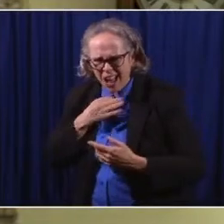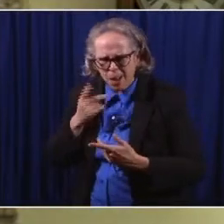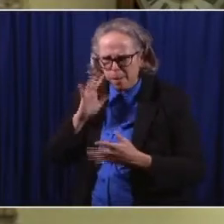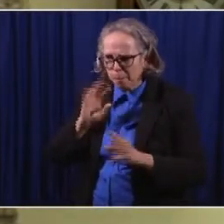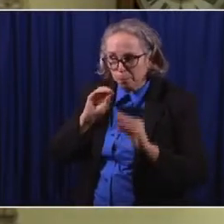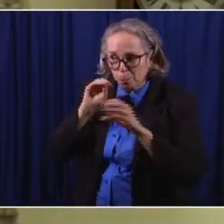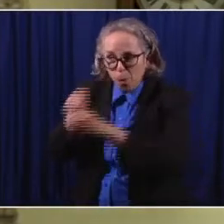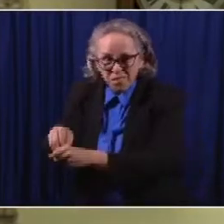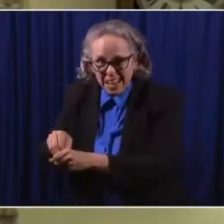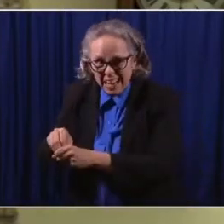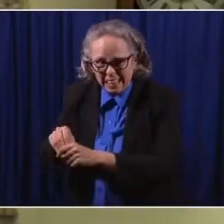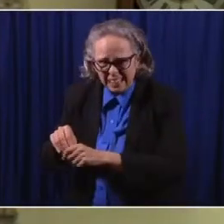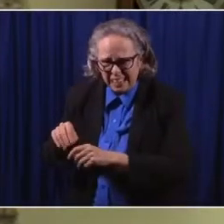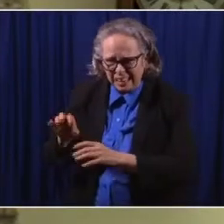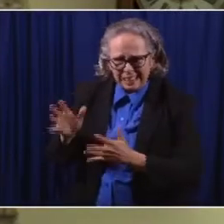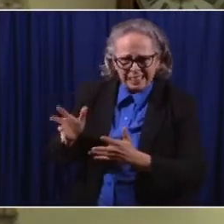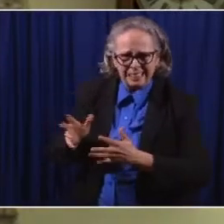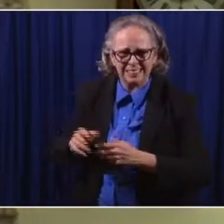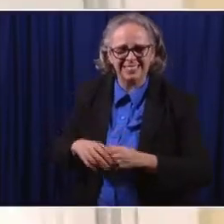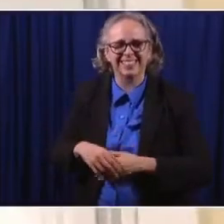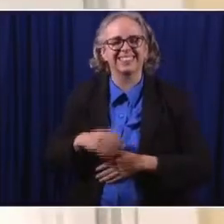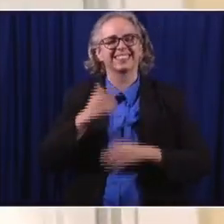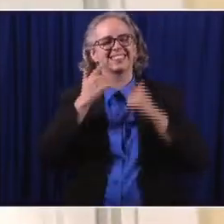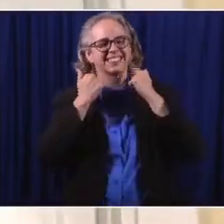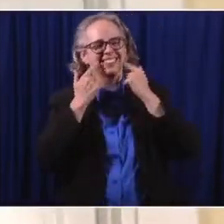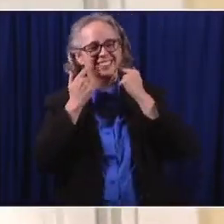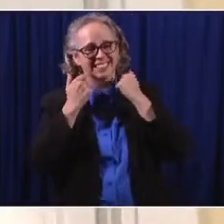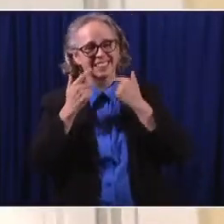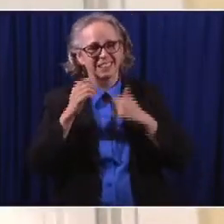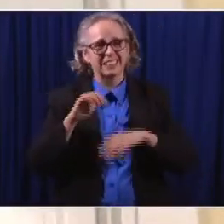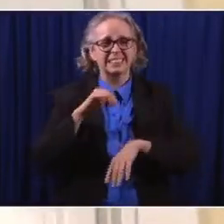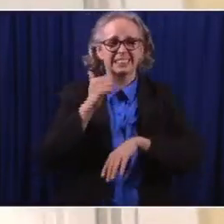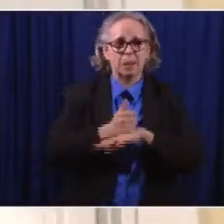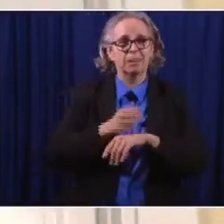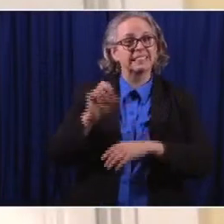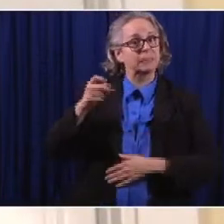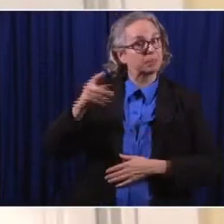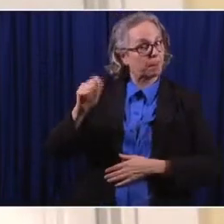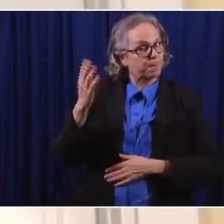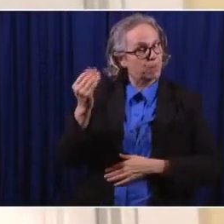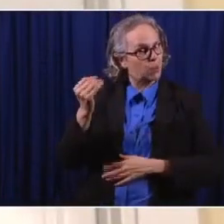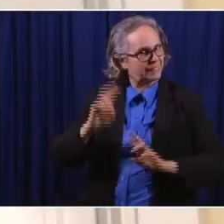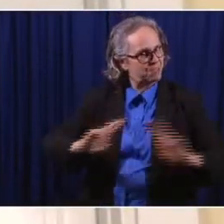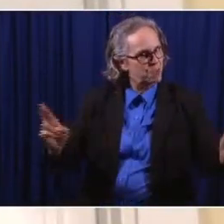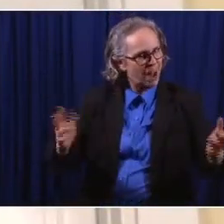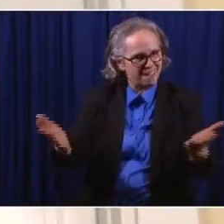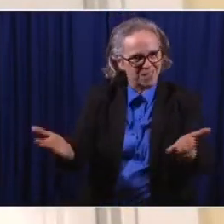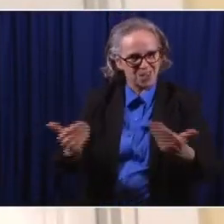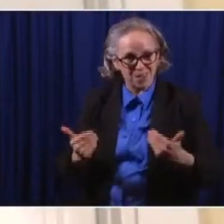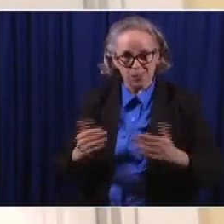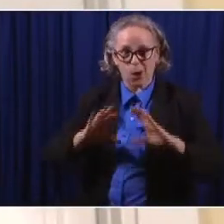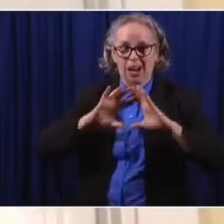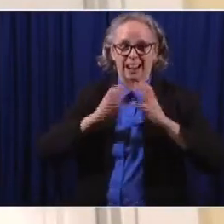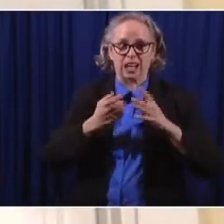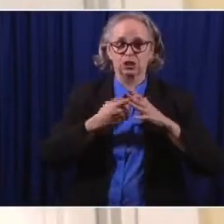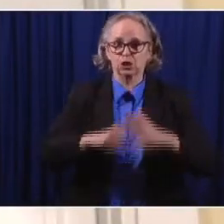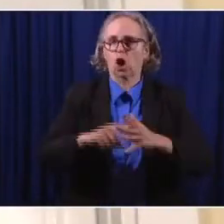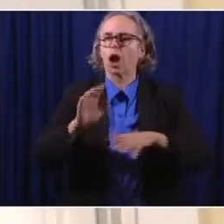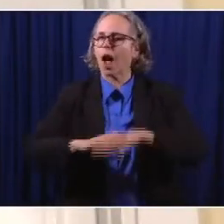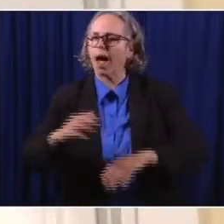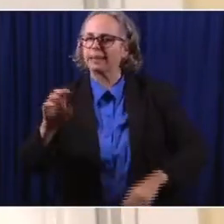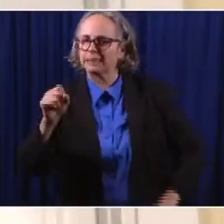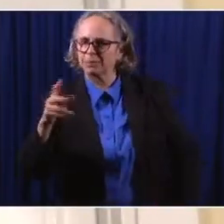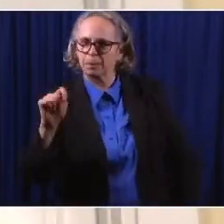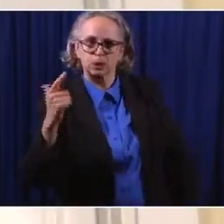move-in date is scheduled for September 14th, and then in-classes will start on September 21st. And so we